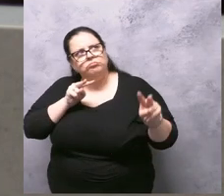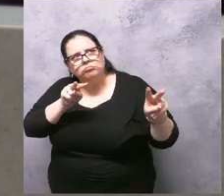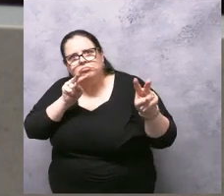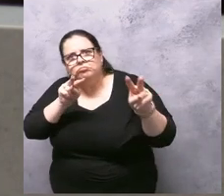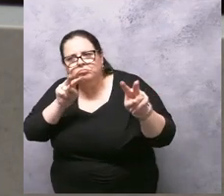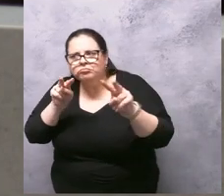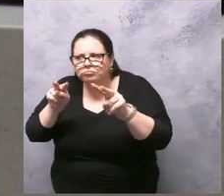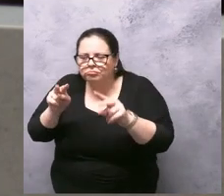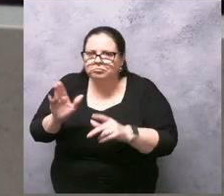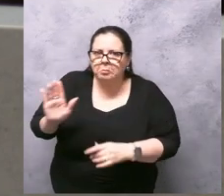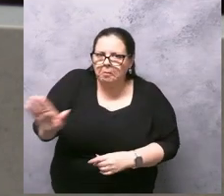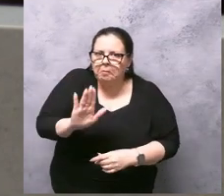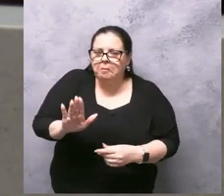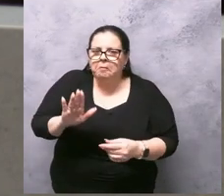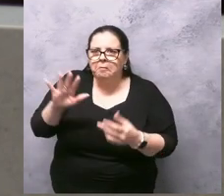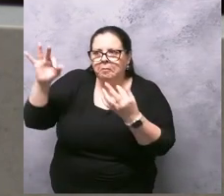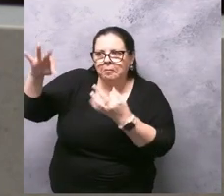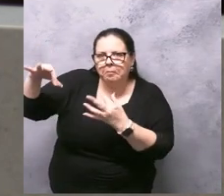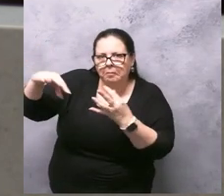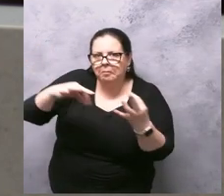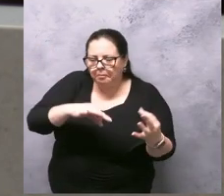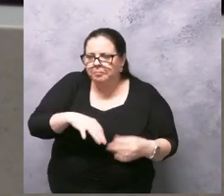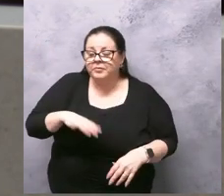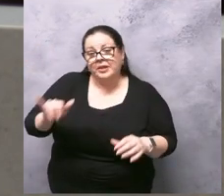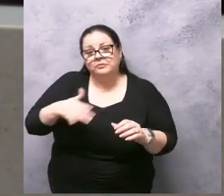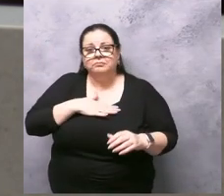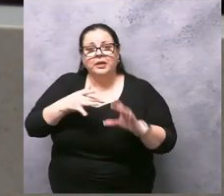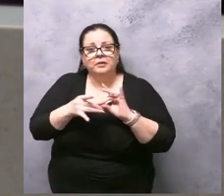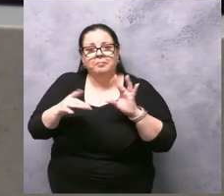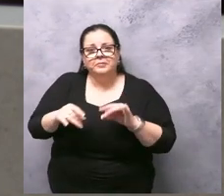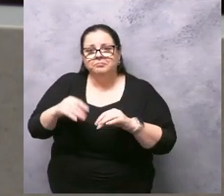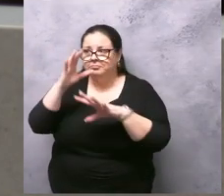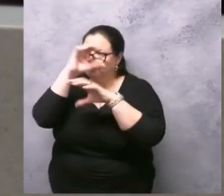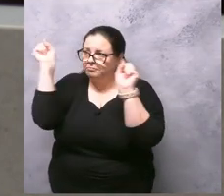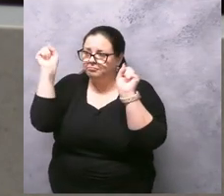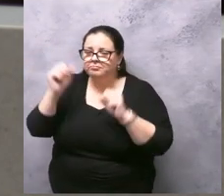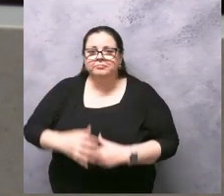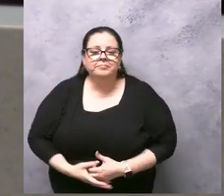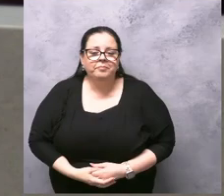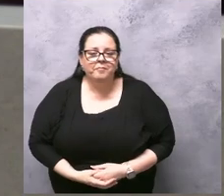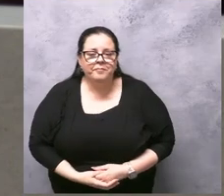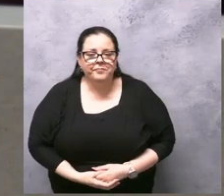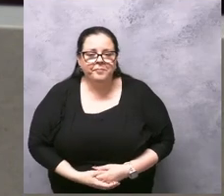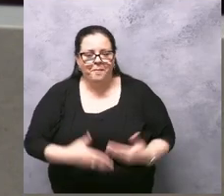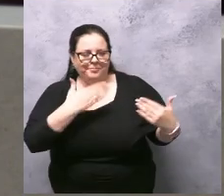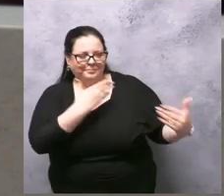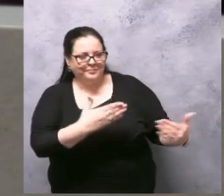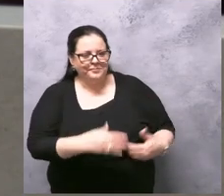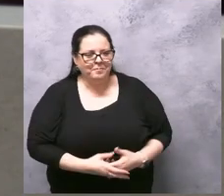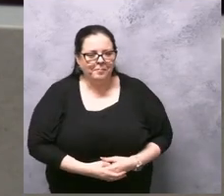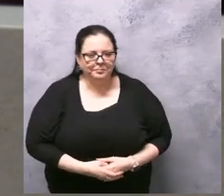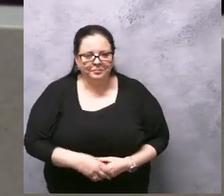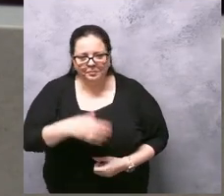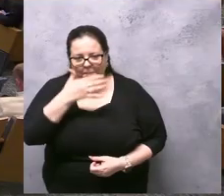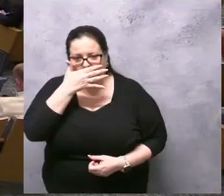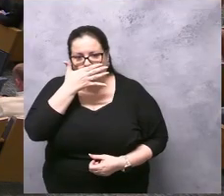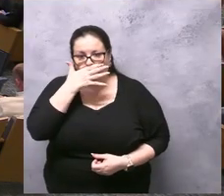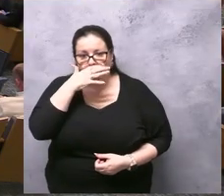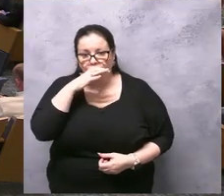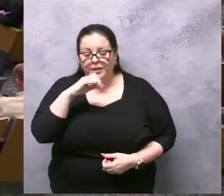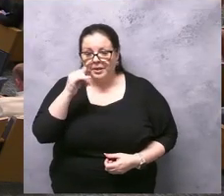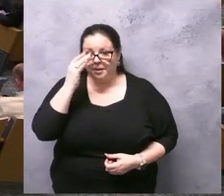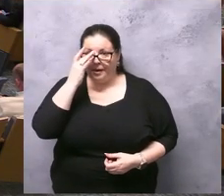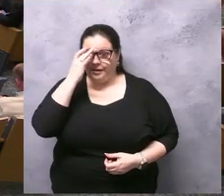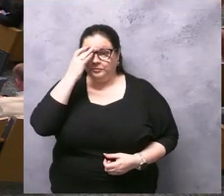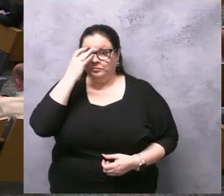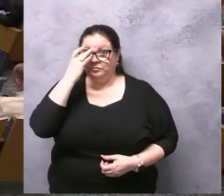the recommendations from that committee. And those are my comments this evening, Mr. President. Thank you. Anyone else? Julie? All